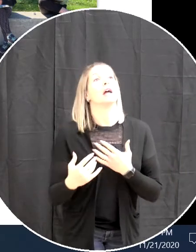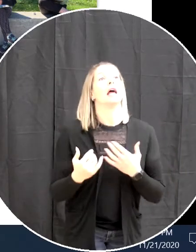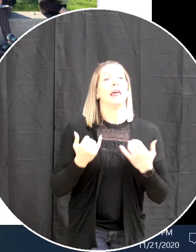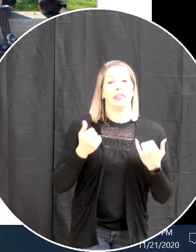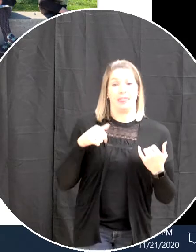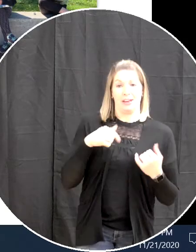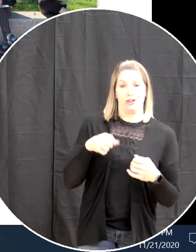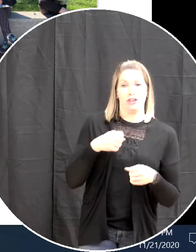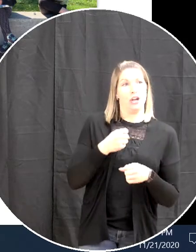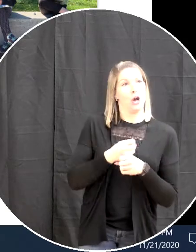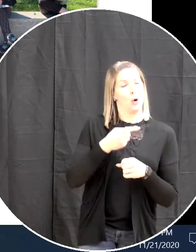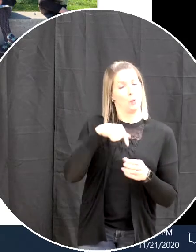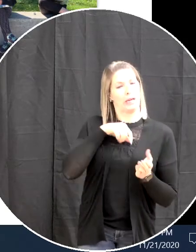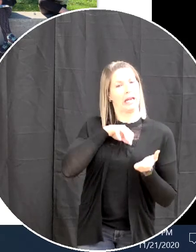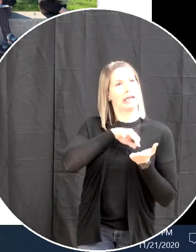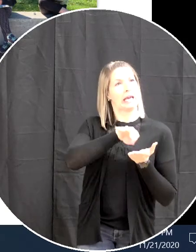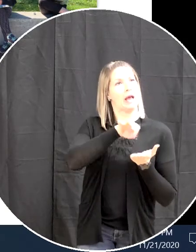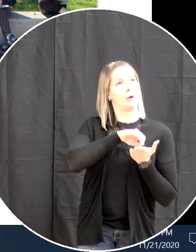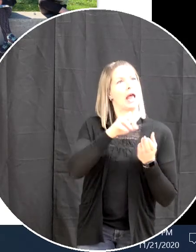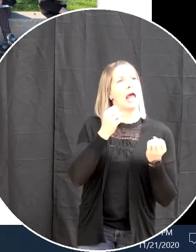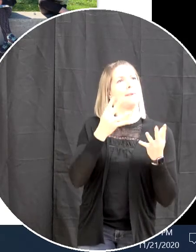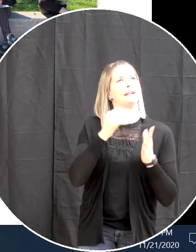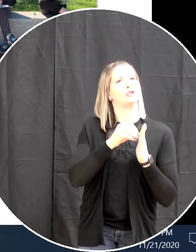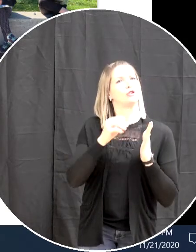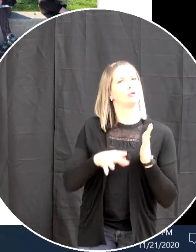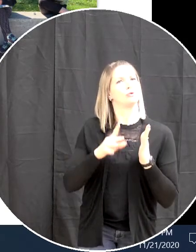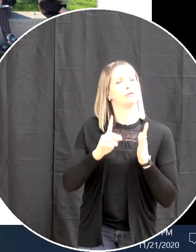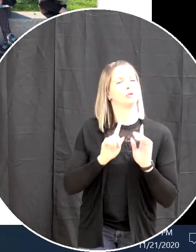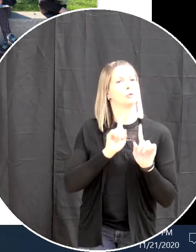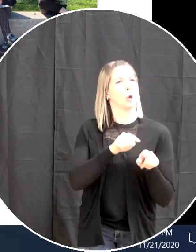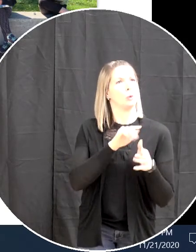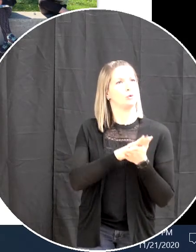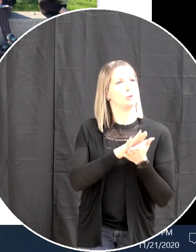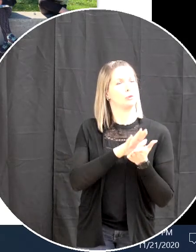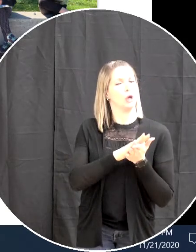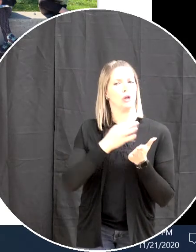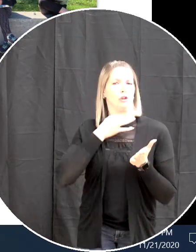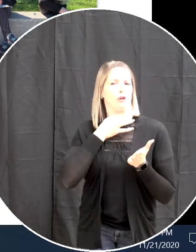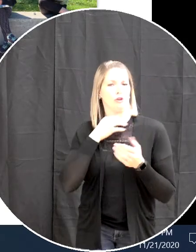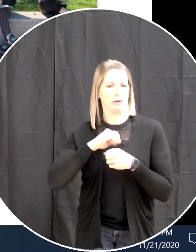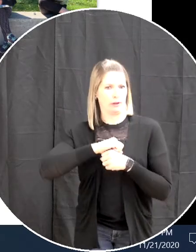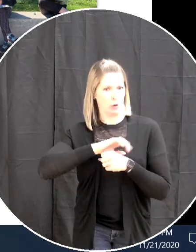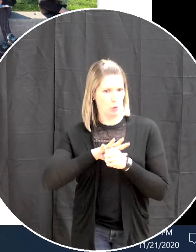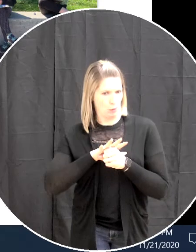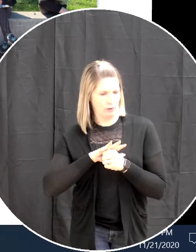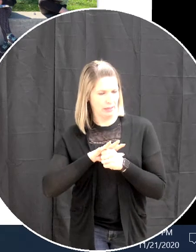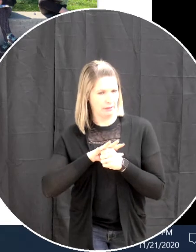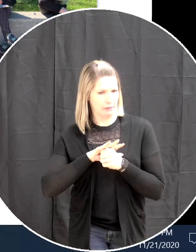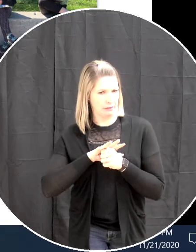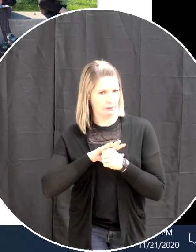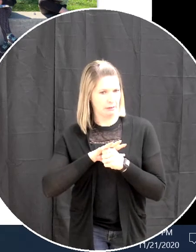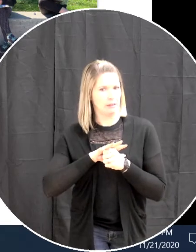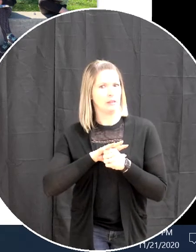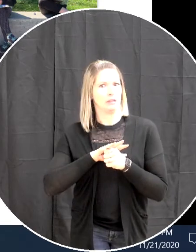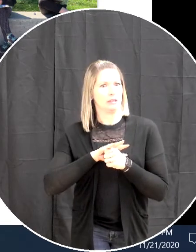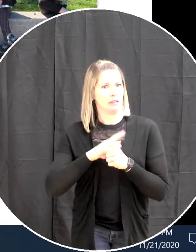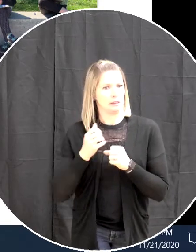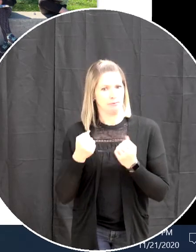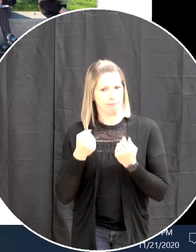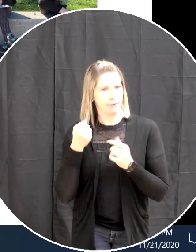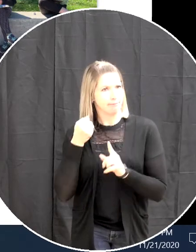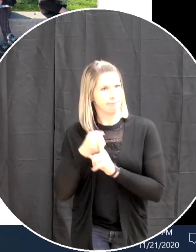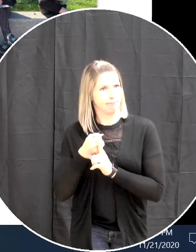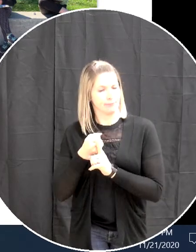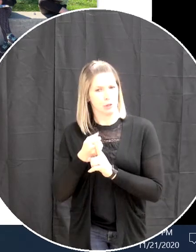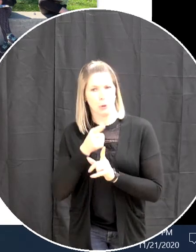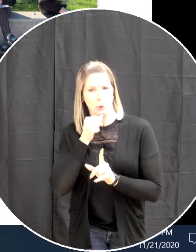and very apprehensive about how the COVID situation was going to impact. We know there's no prevalence within our school system, within